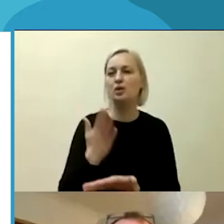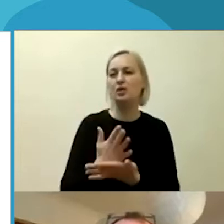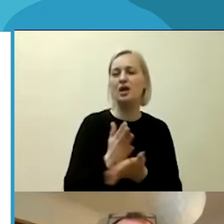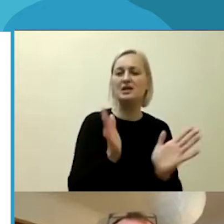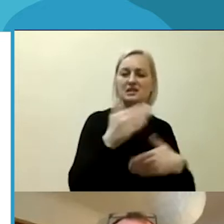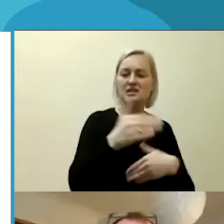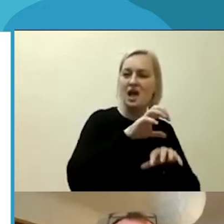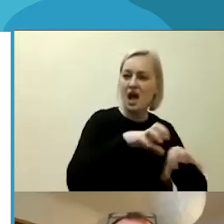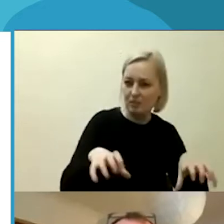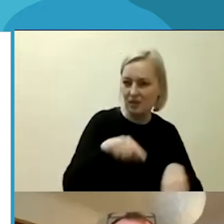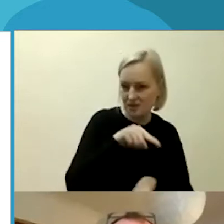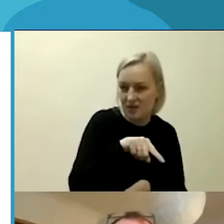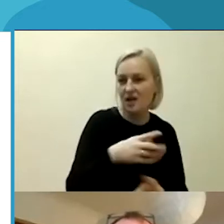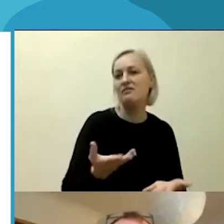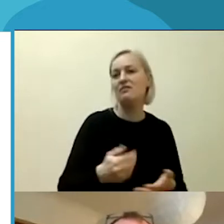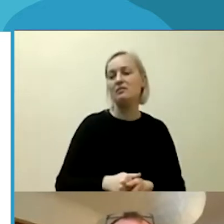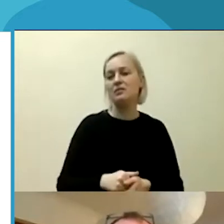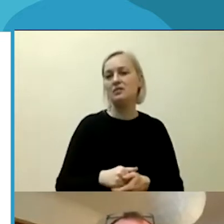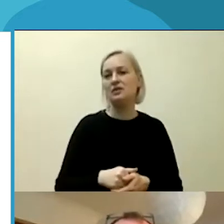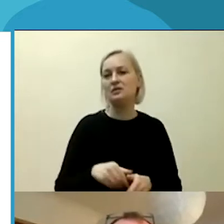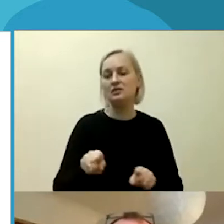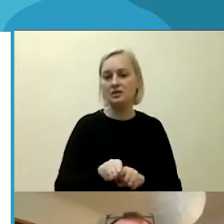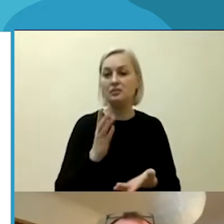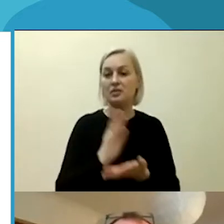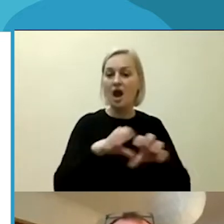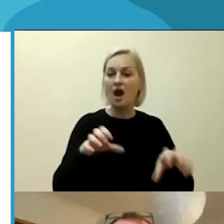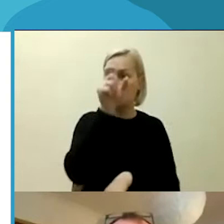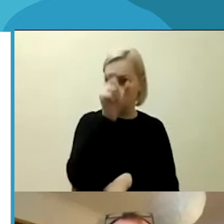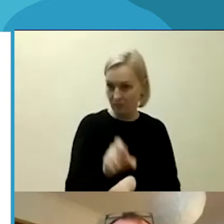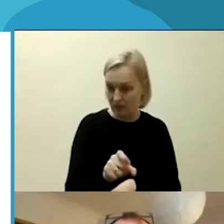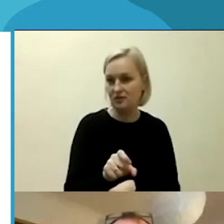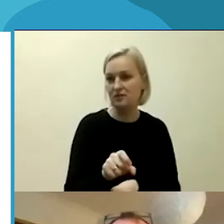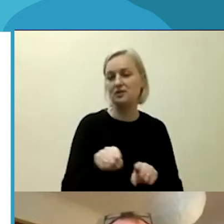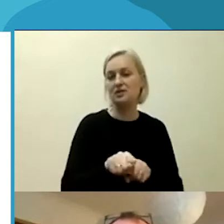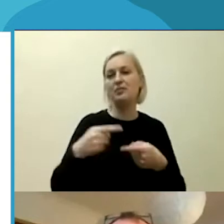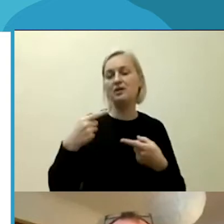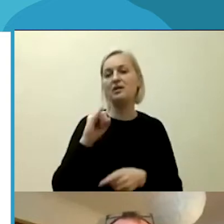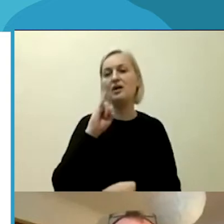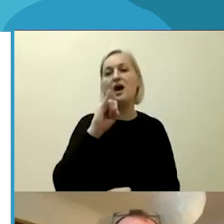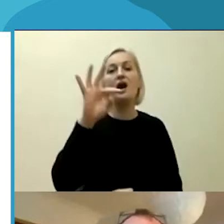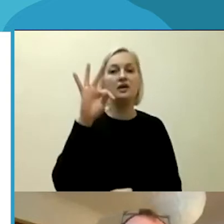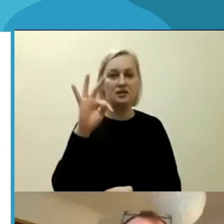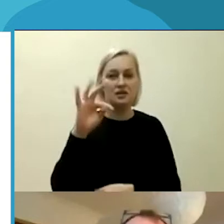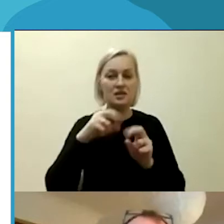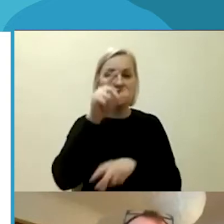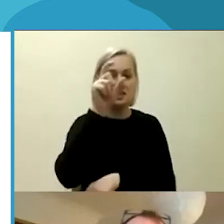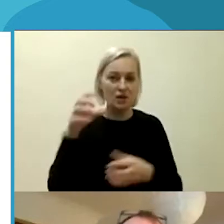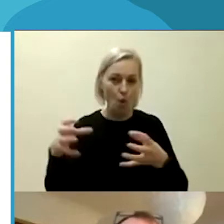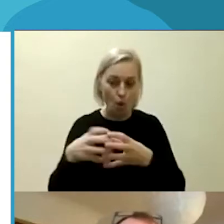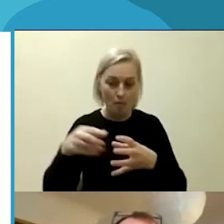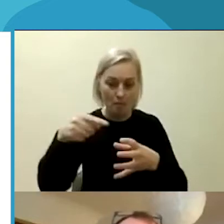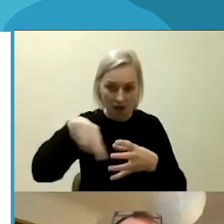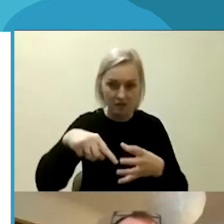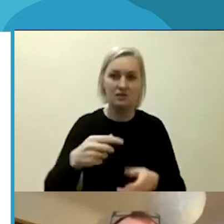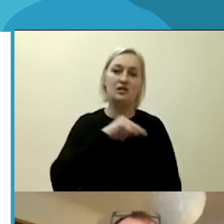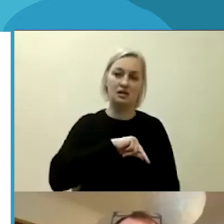the admin and IT support, of course, and then there's all the media and social media support that we do, and the data analysis